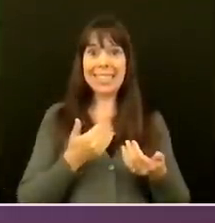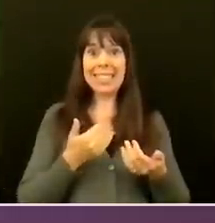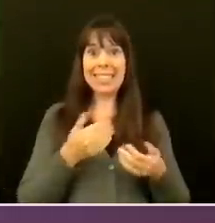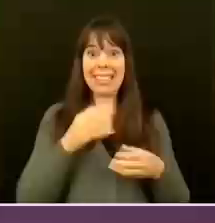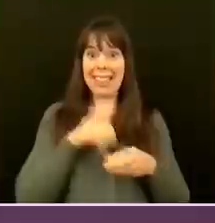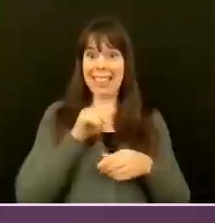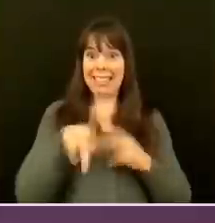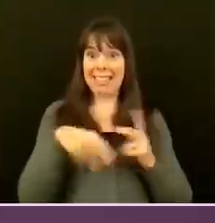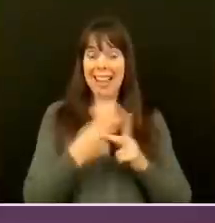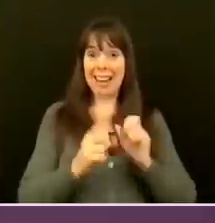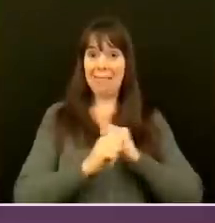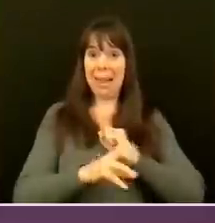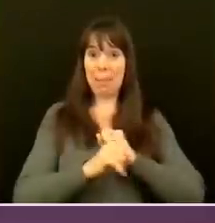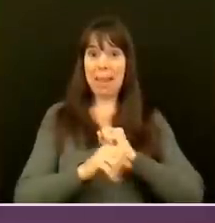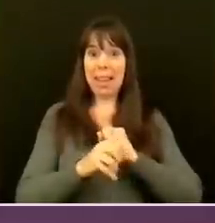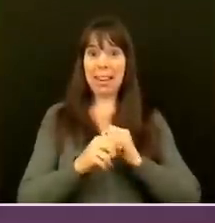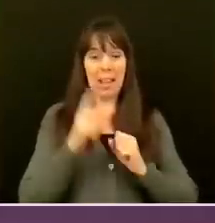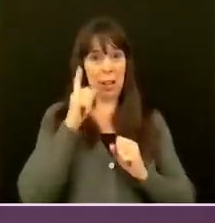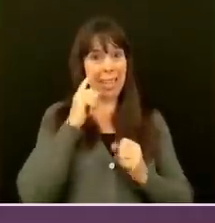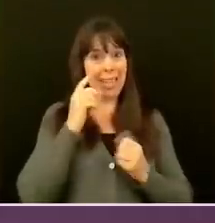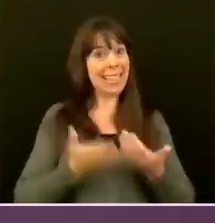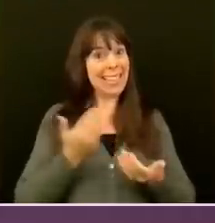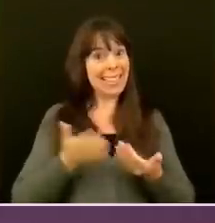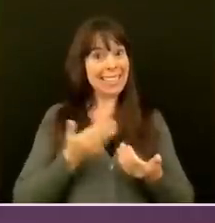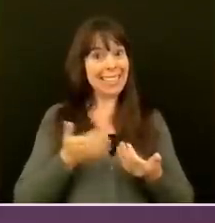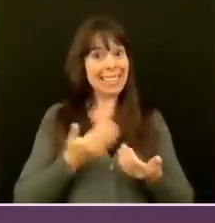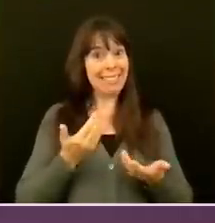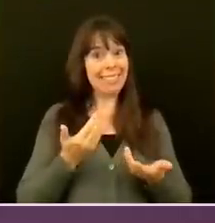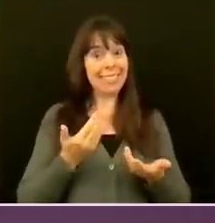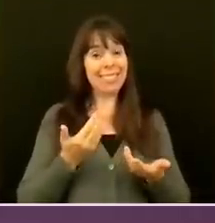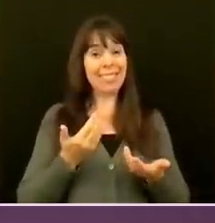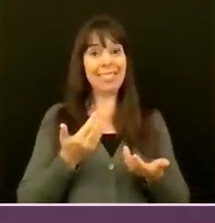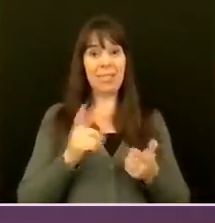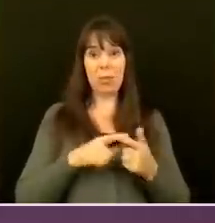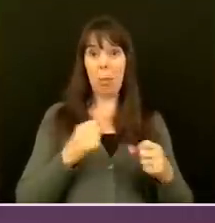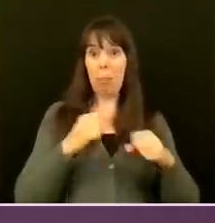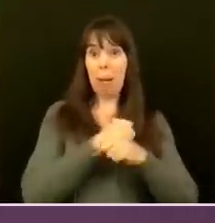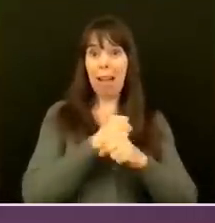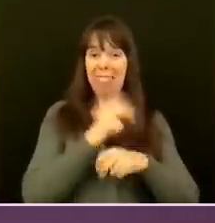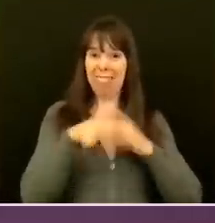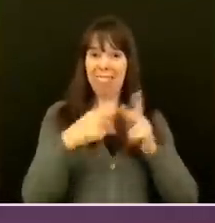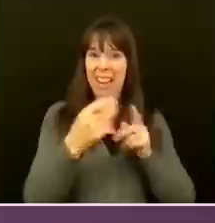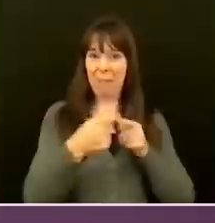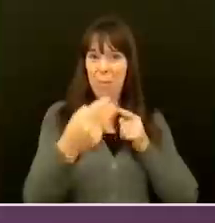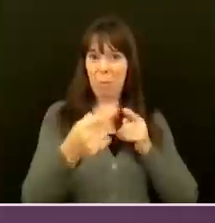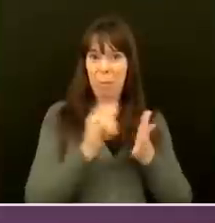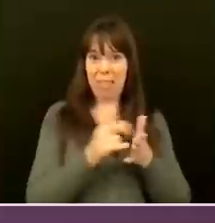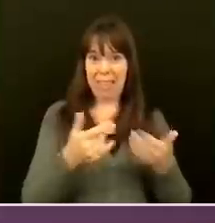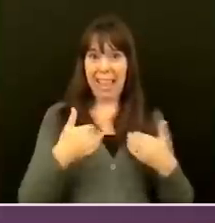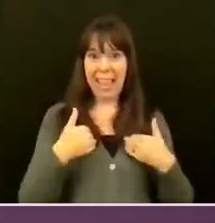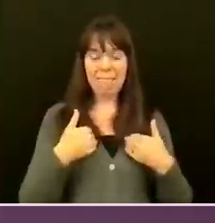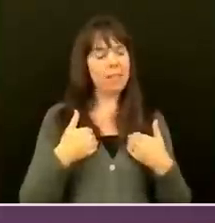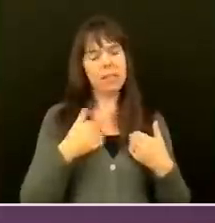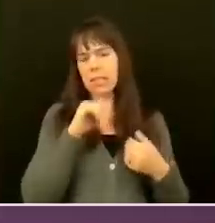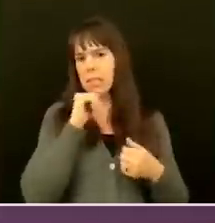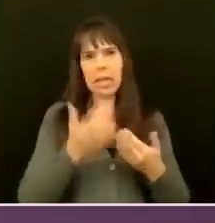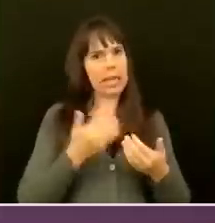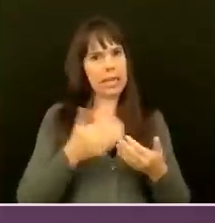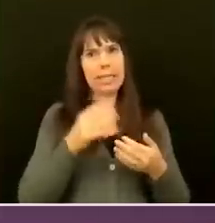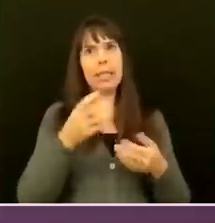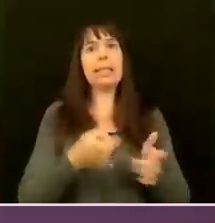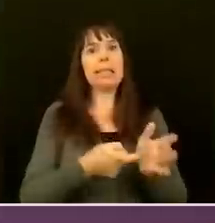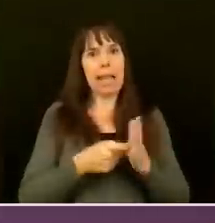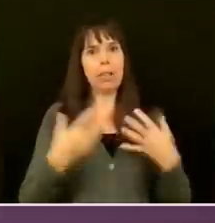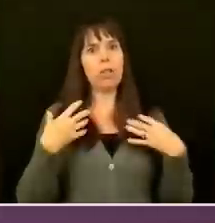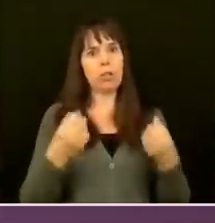type of campaign? You think it's easy to battle the type of opponent they're battling? It's not easy. It takes courage to do that. It